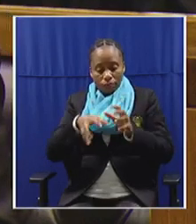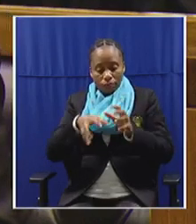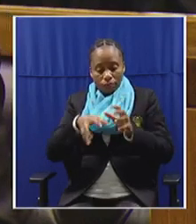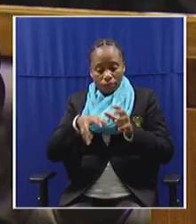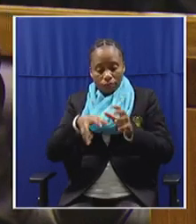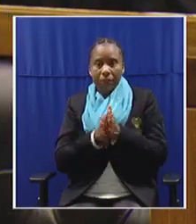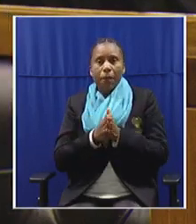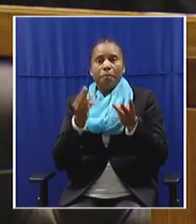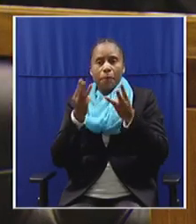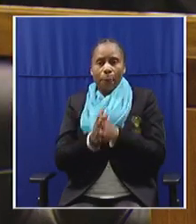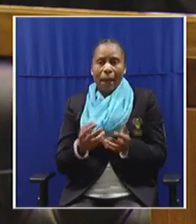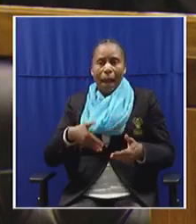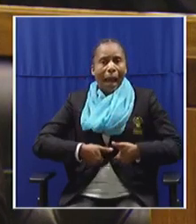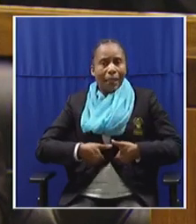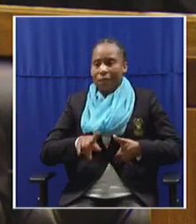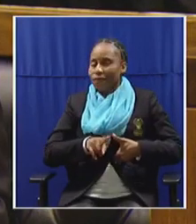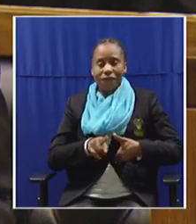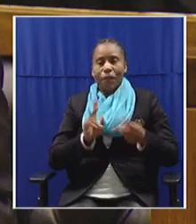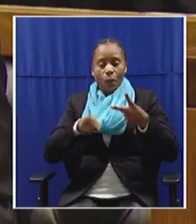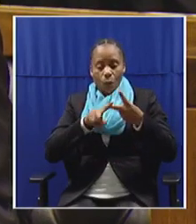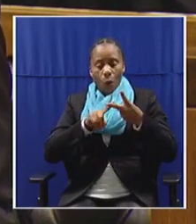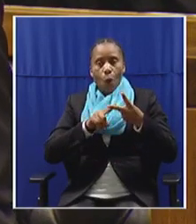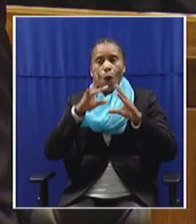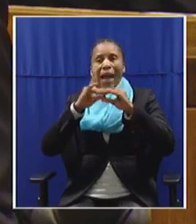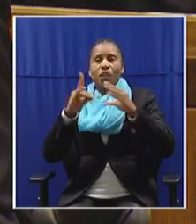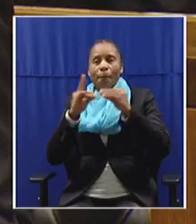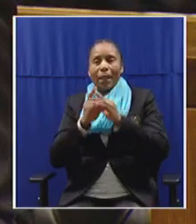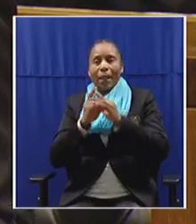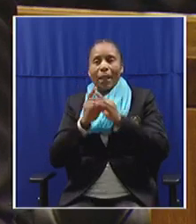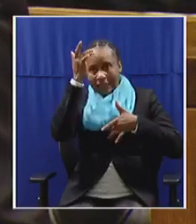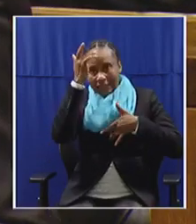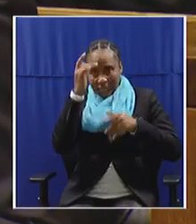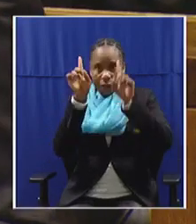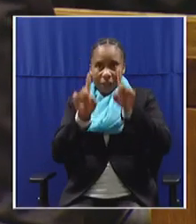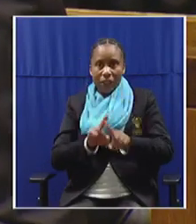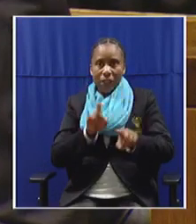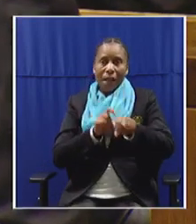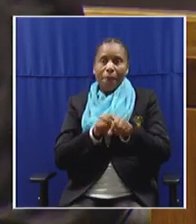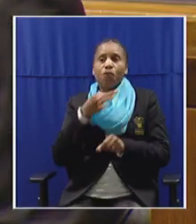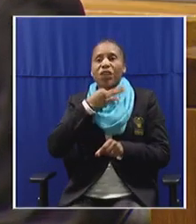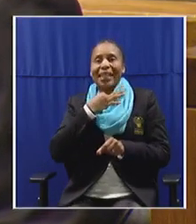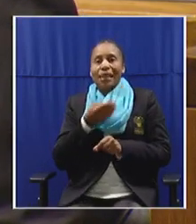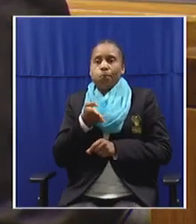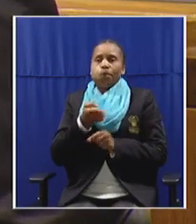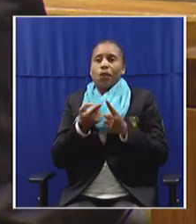pests and animal diseases, especially in the light of the risk induced by climate